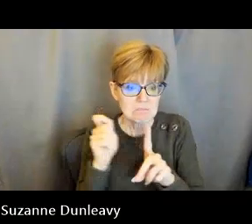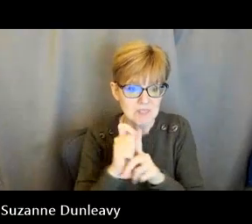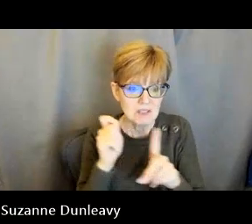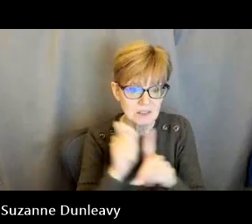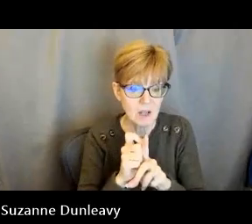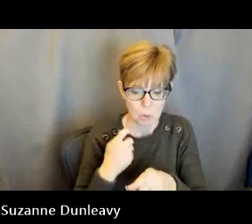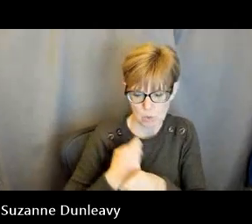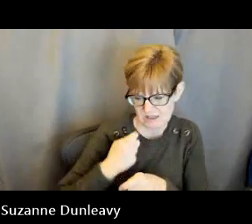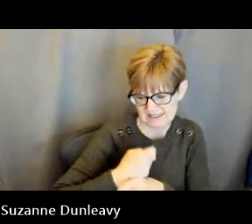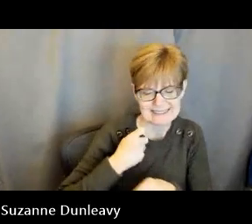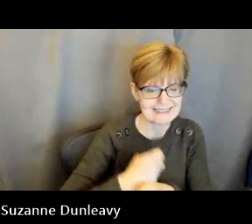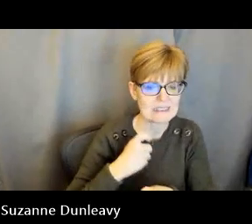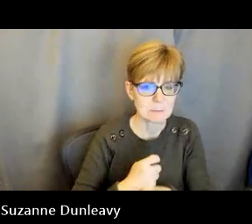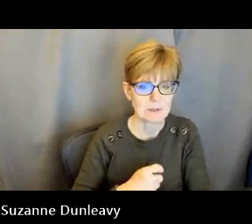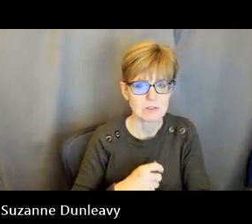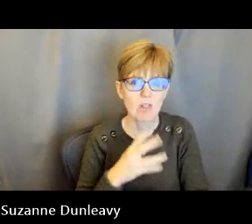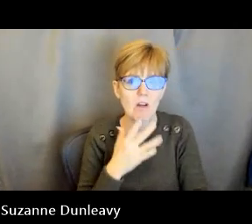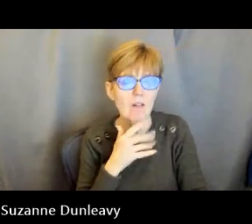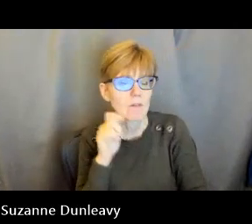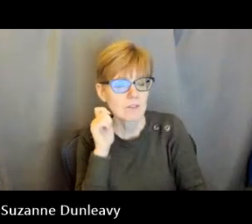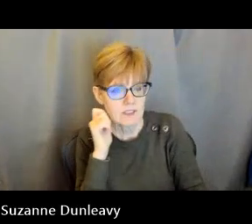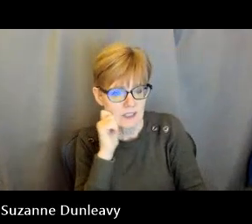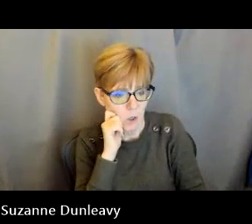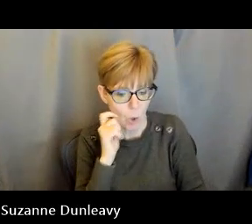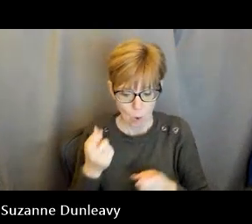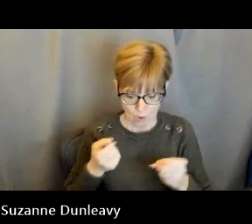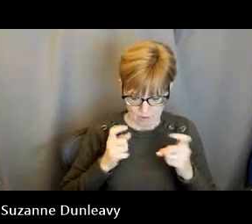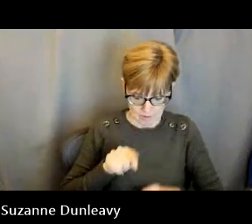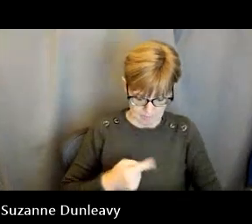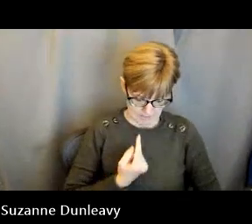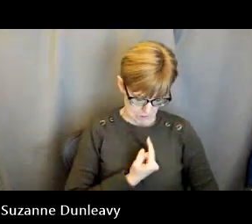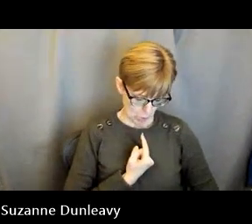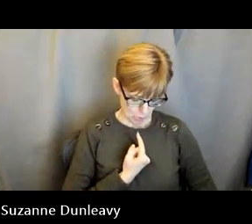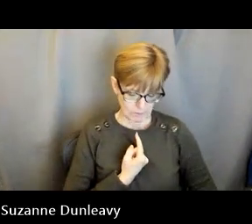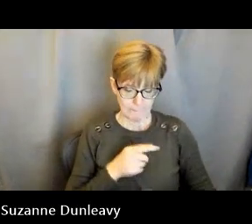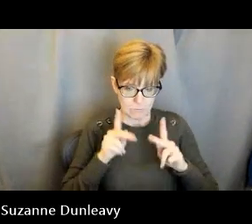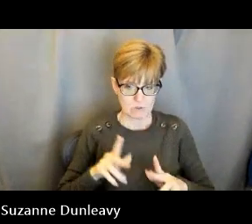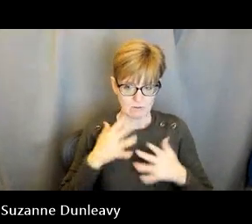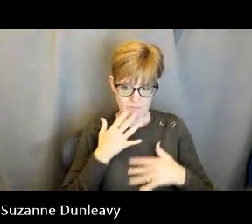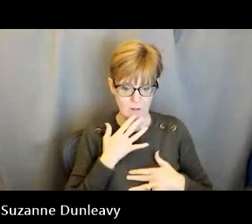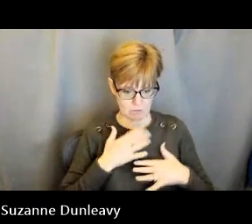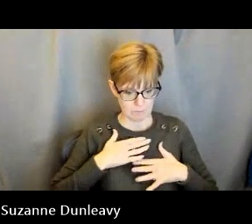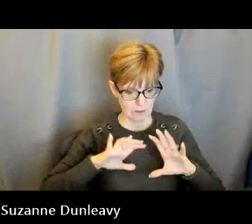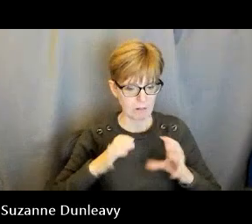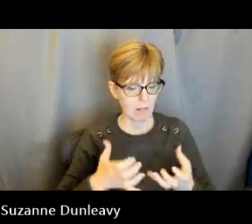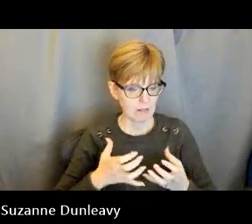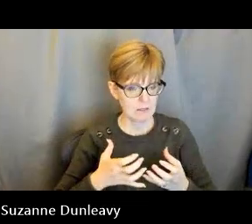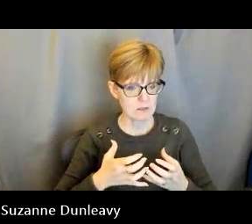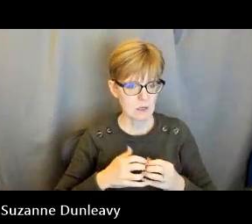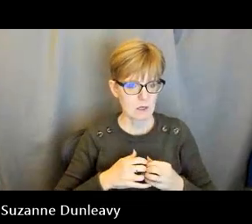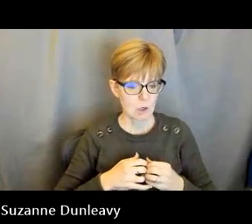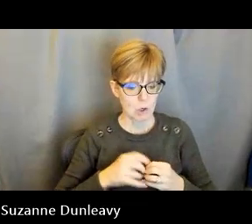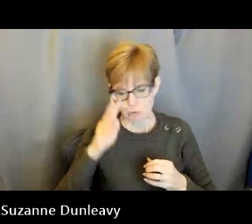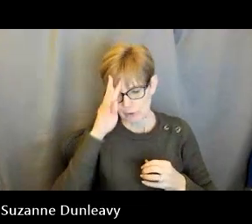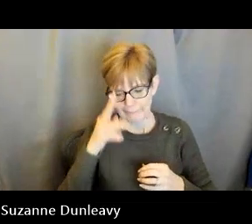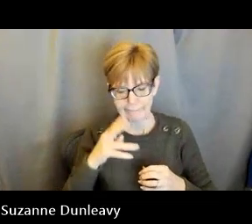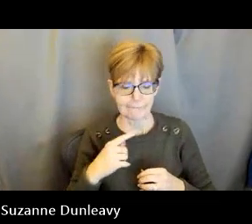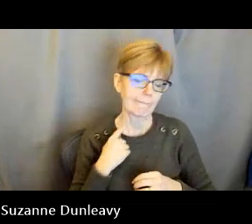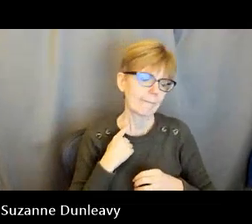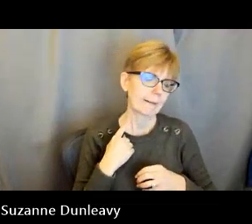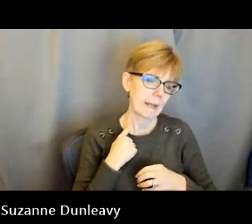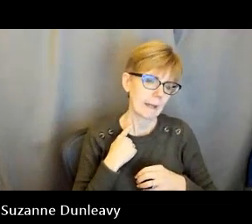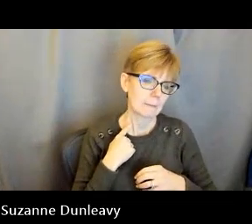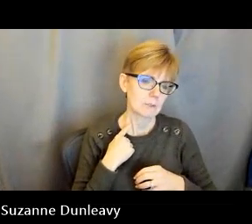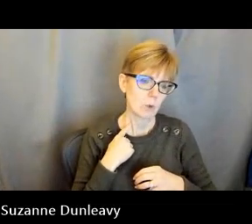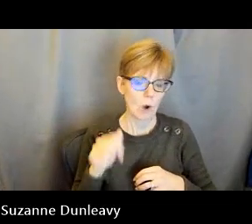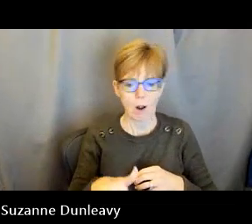of their skin, or how to be, handle being the only person of color in a class, creating nicknames or alternative names, or going by a middle